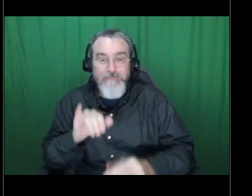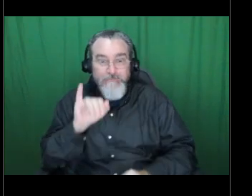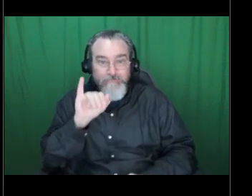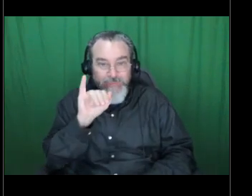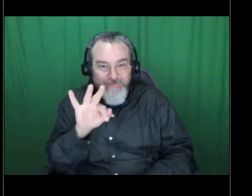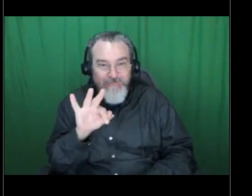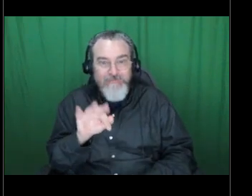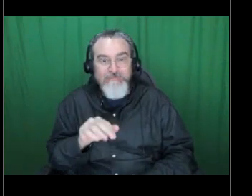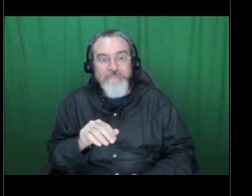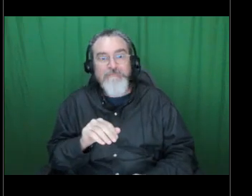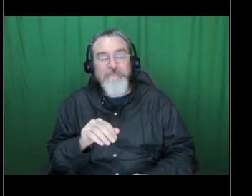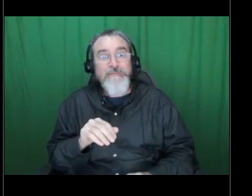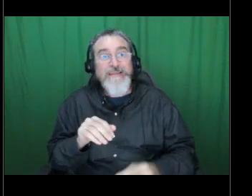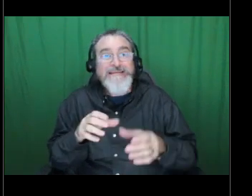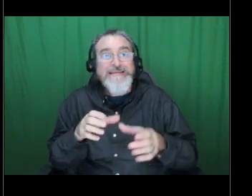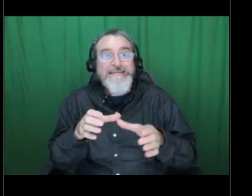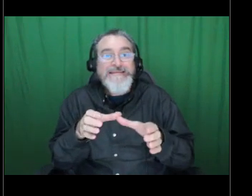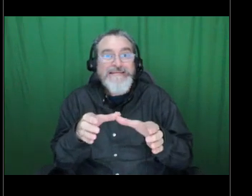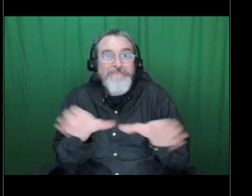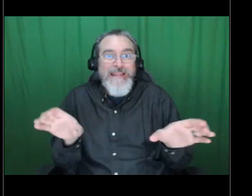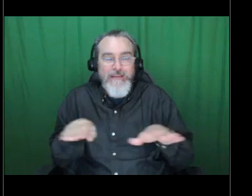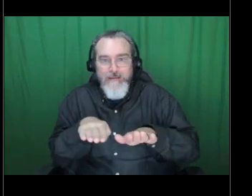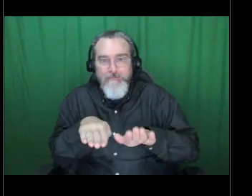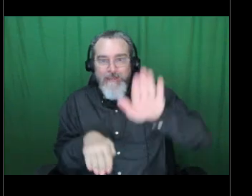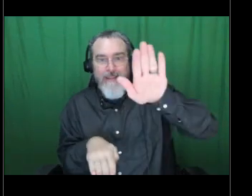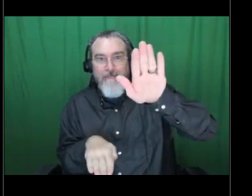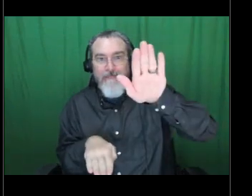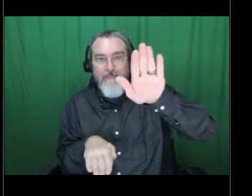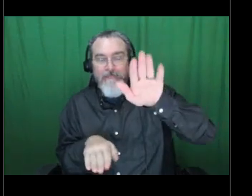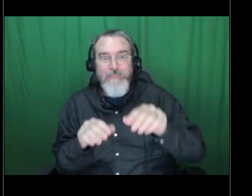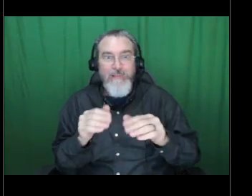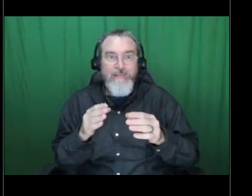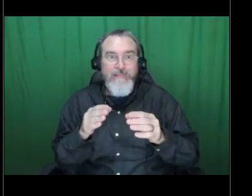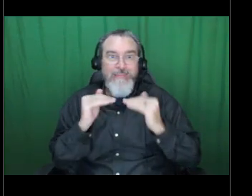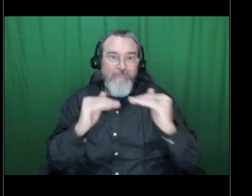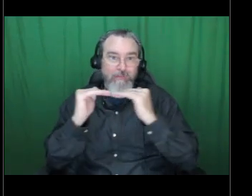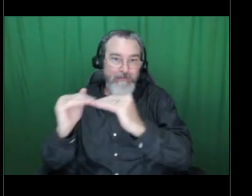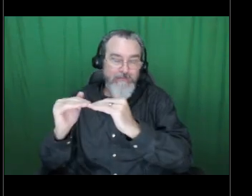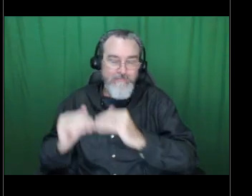there is a split level ground floor,